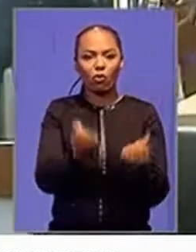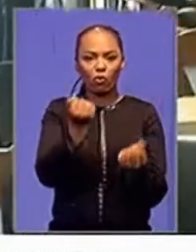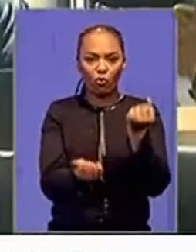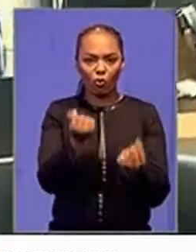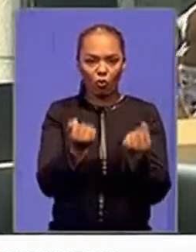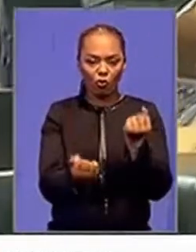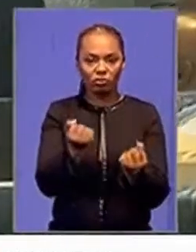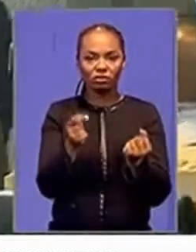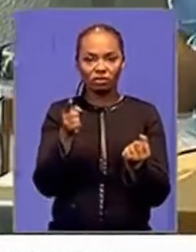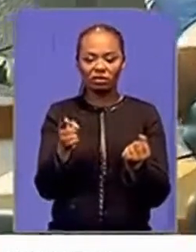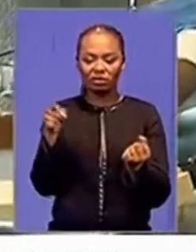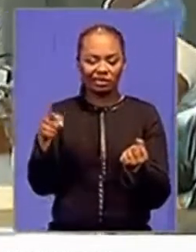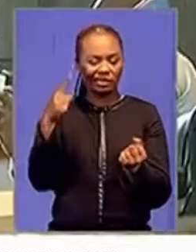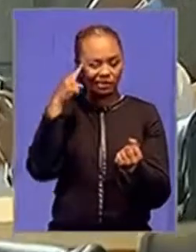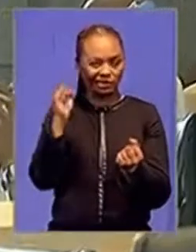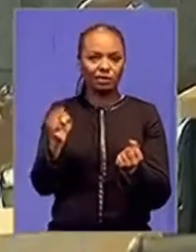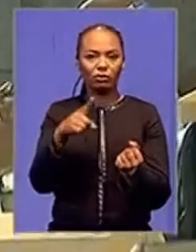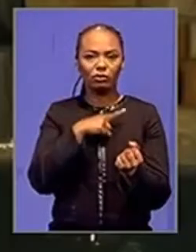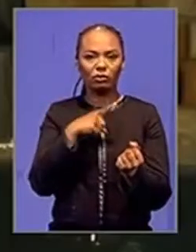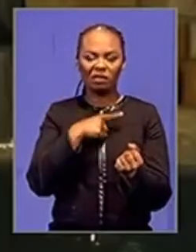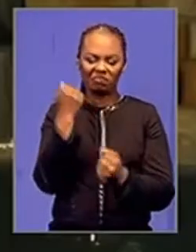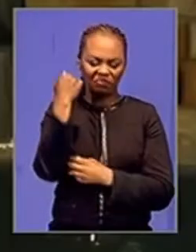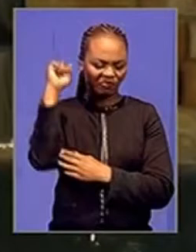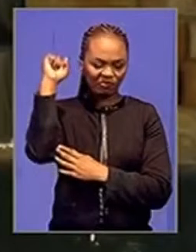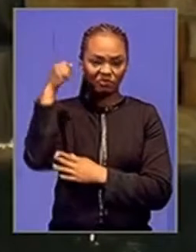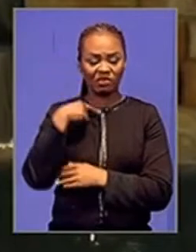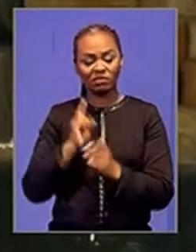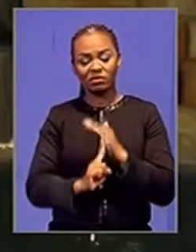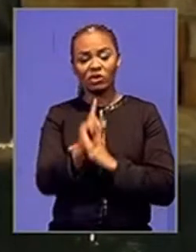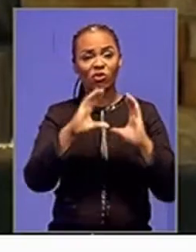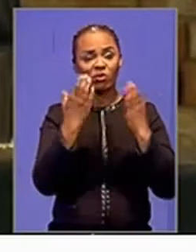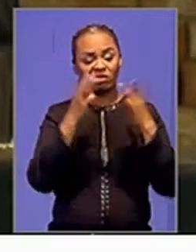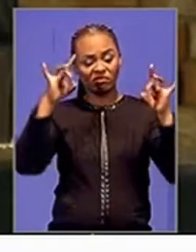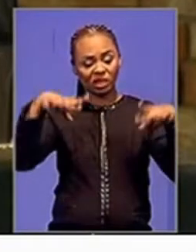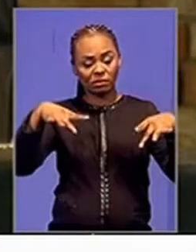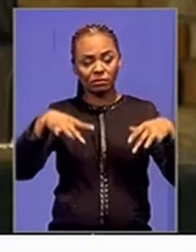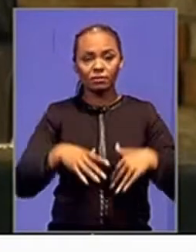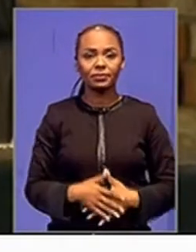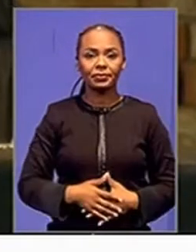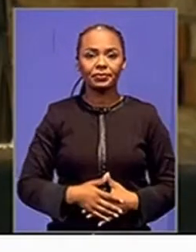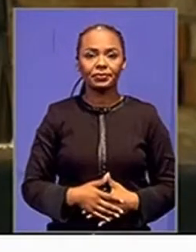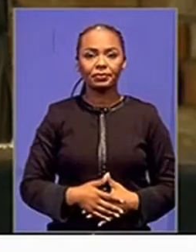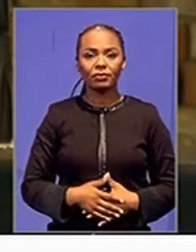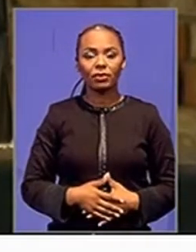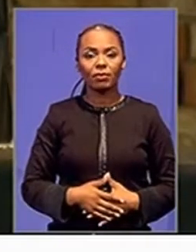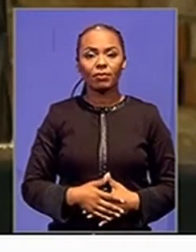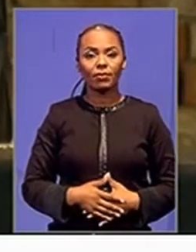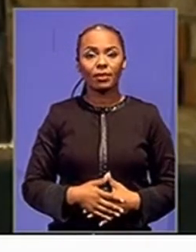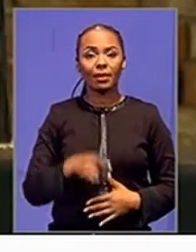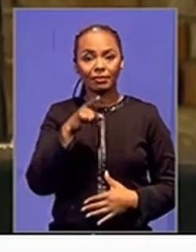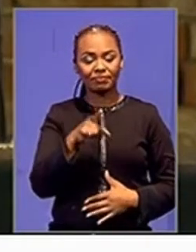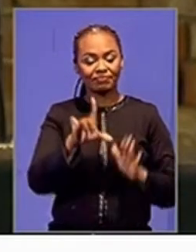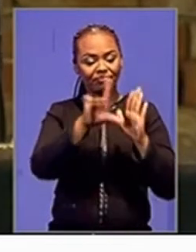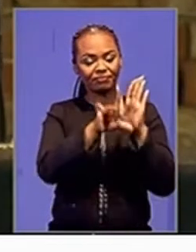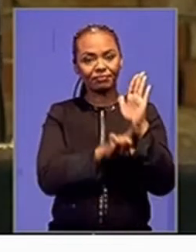toba hore a hlahele ka pele ho komishene. Never before has the authority and legitimacy of the Constitutional